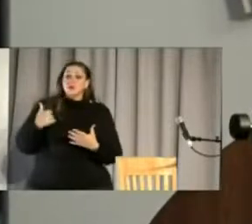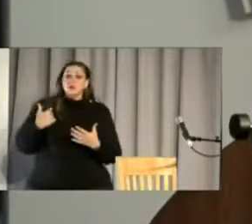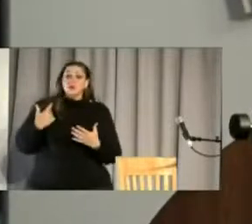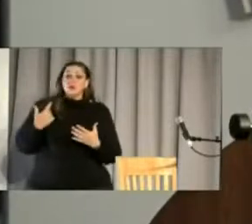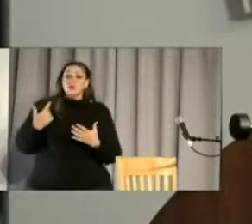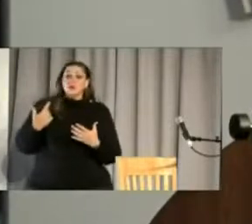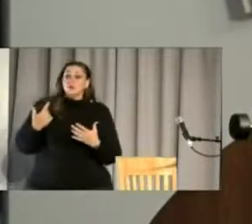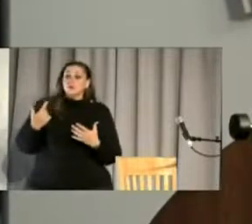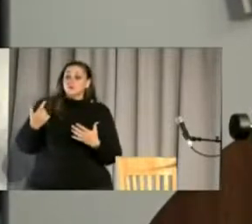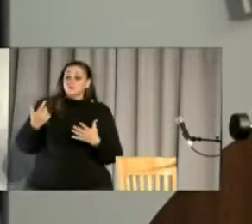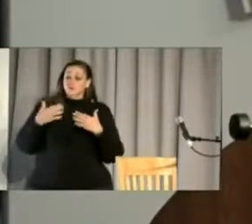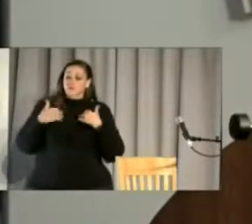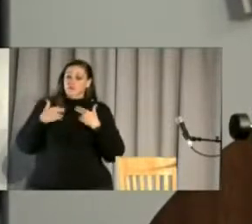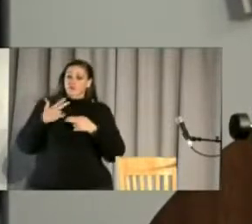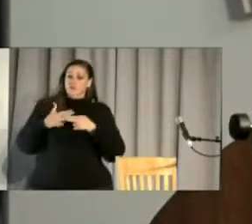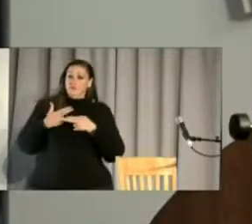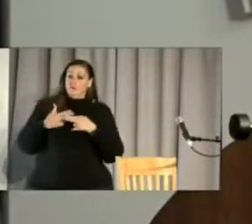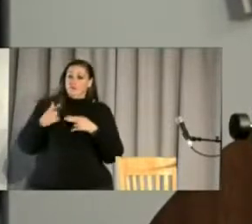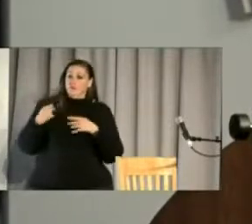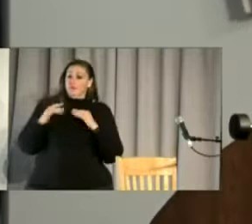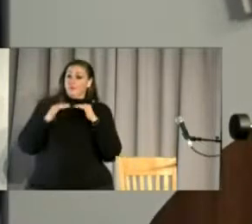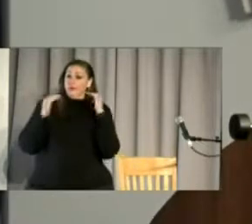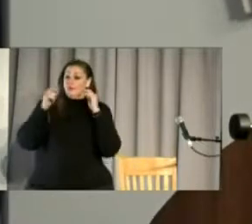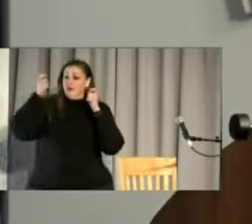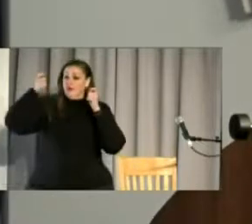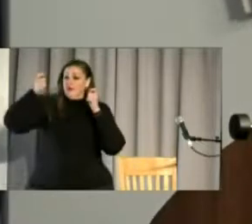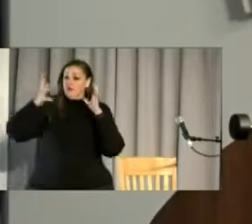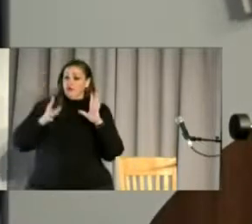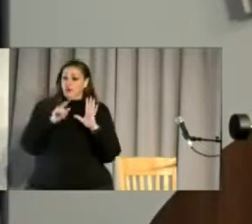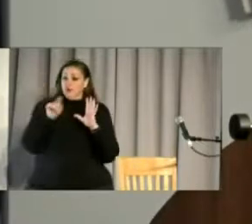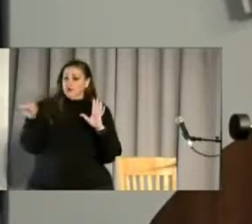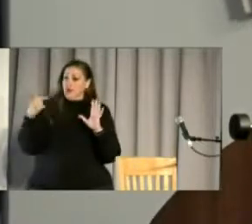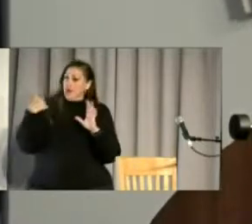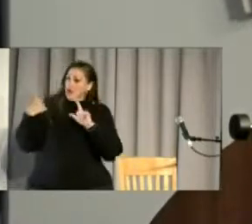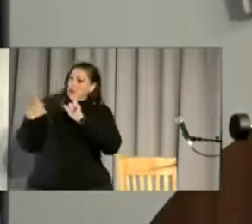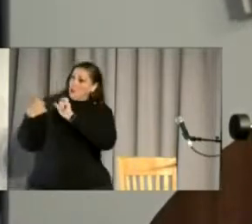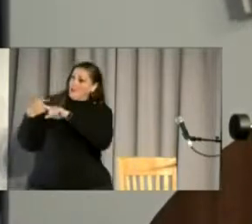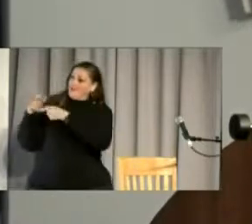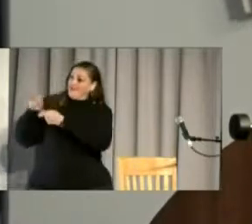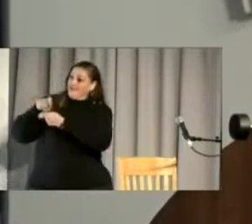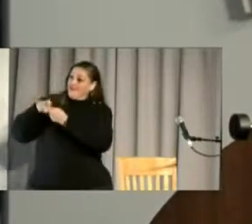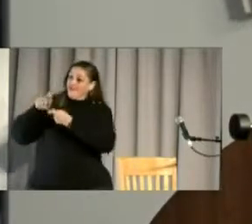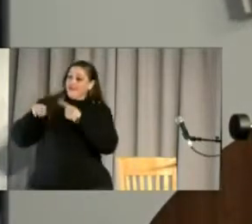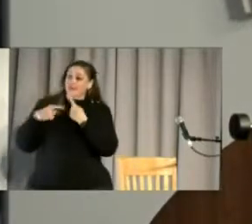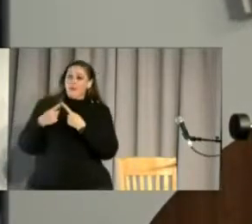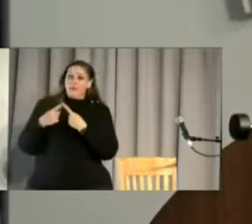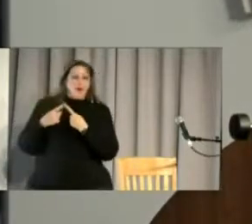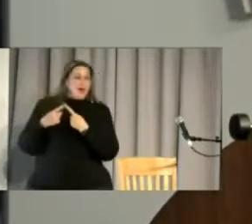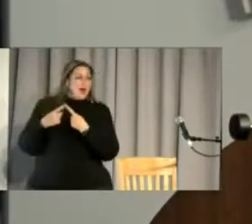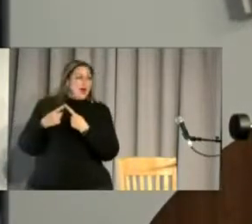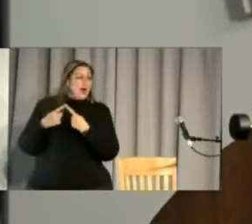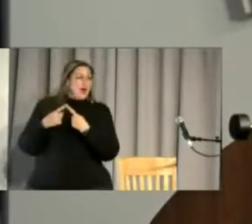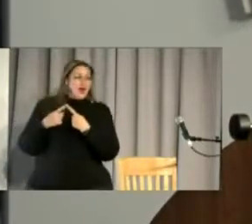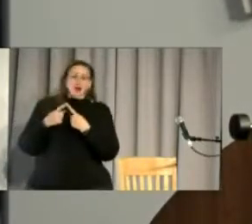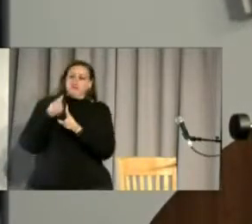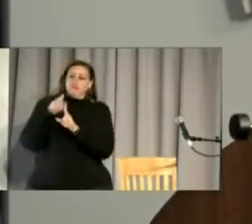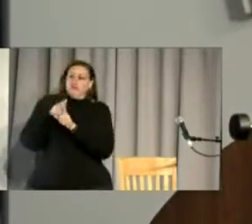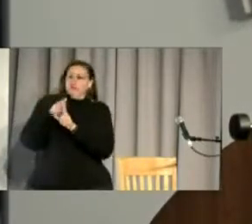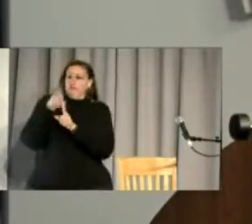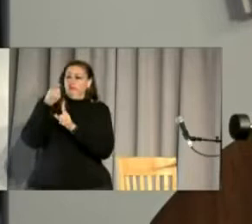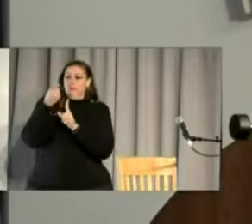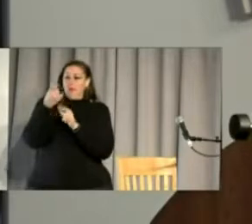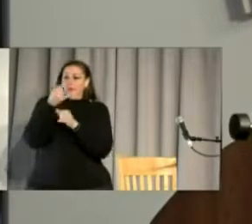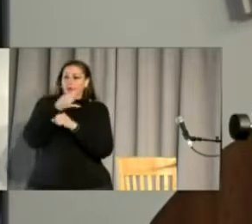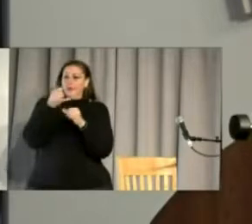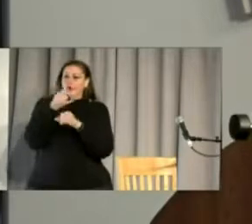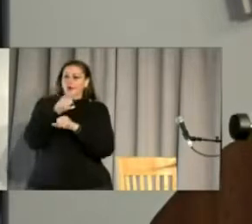Rukia Lumumba. This is my fellow jurist and I had a question regarding the striking information you shared about